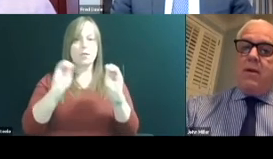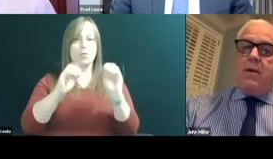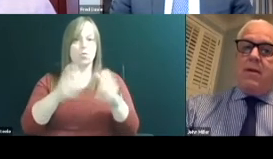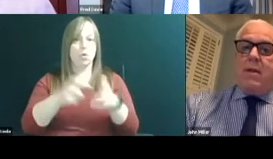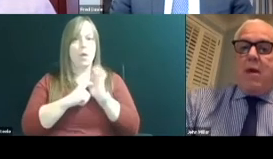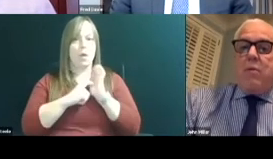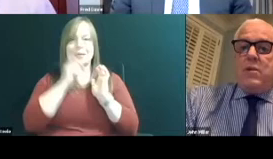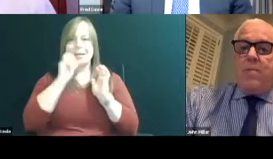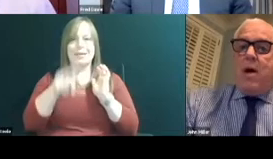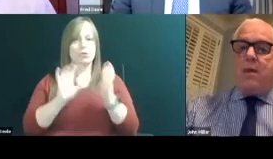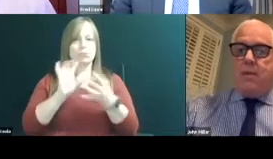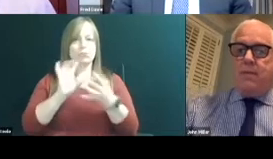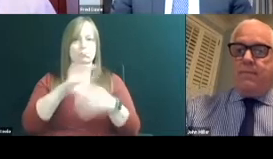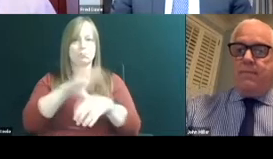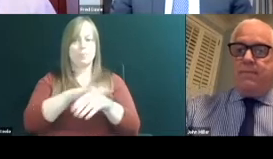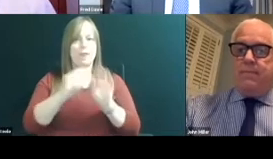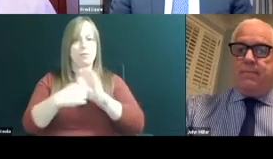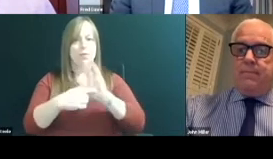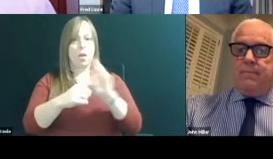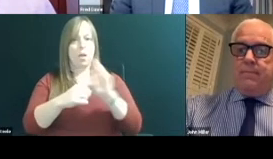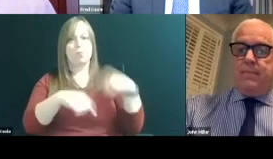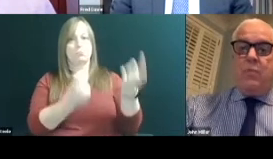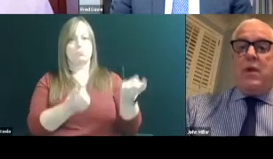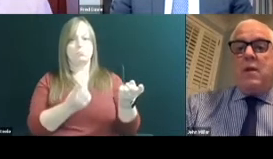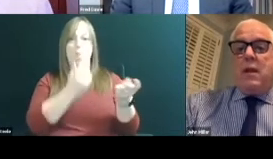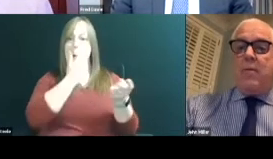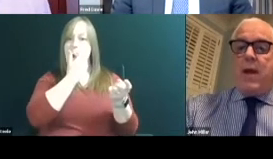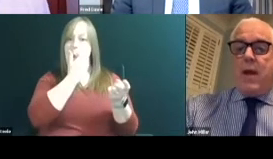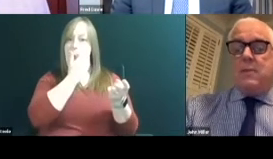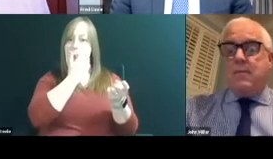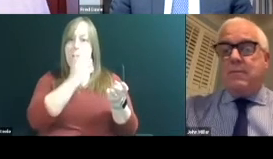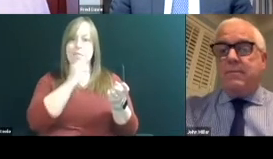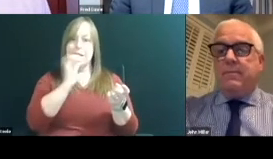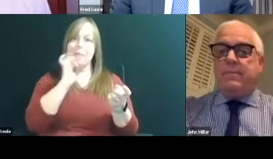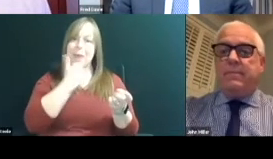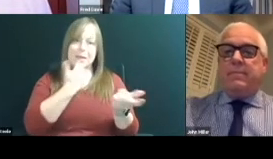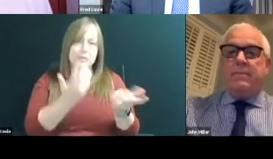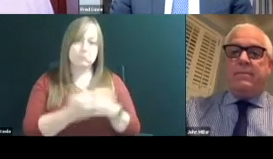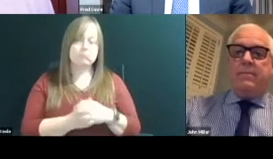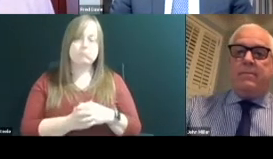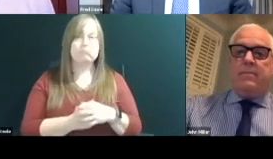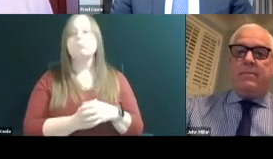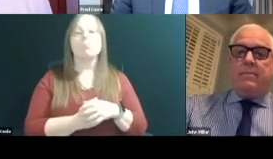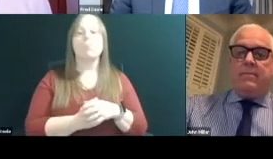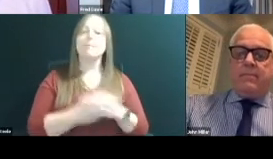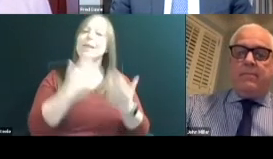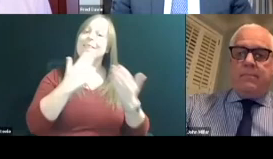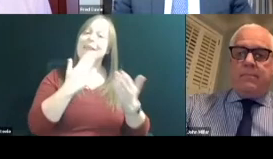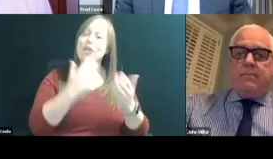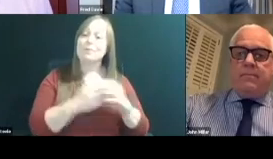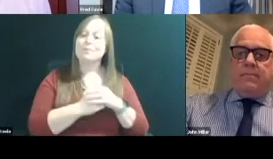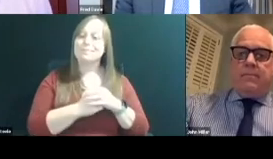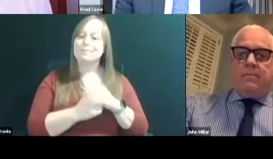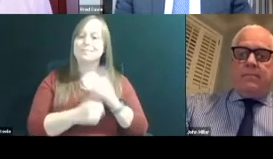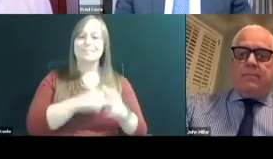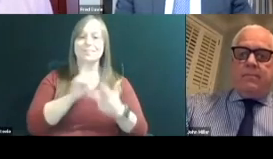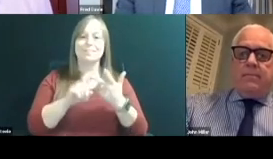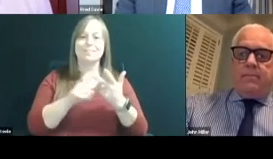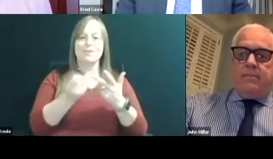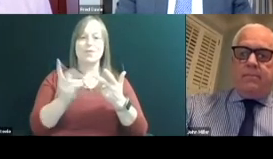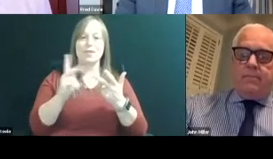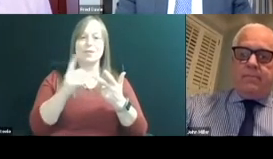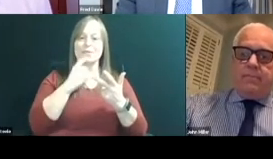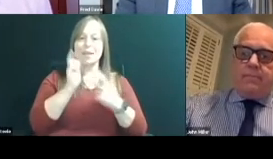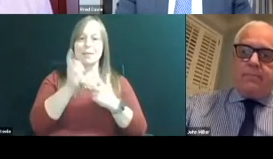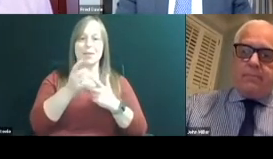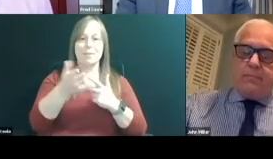required. That was the model. And we didn't get there by accident. Okay, thank you. I wanna come back to a couple of things you said in a